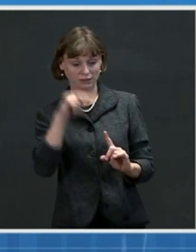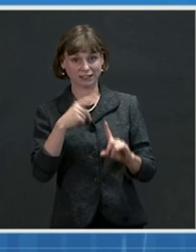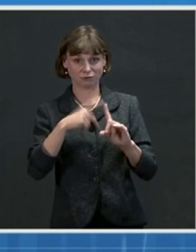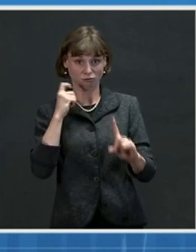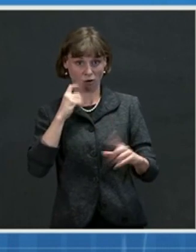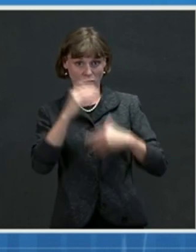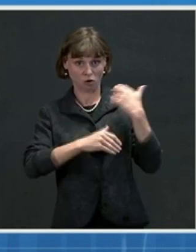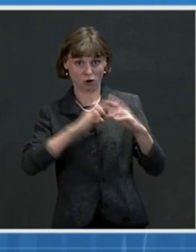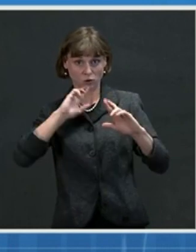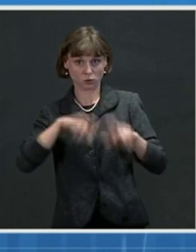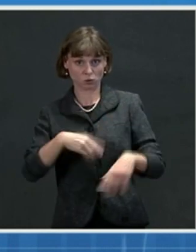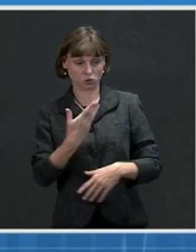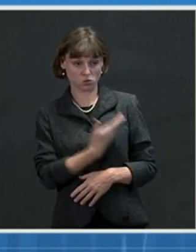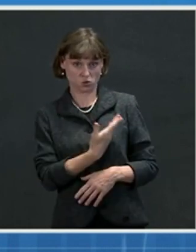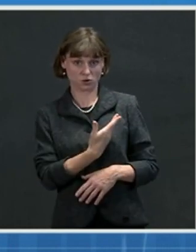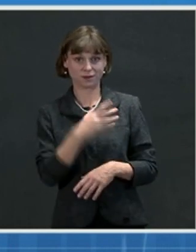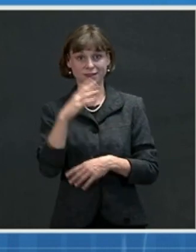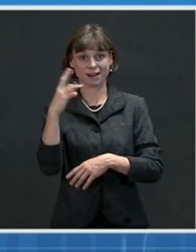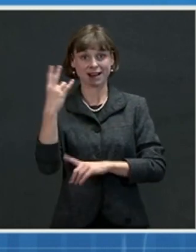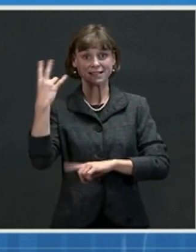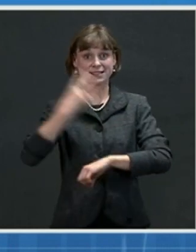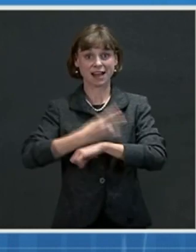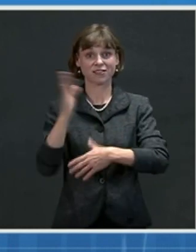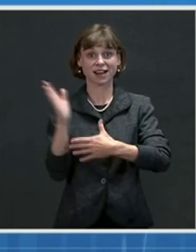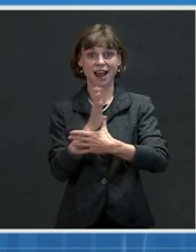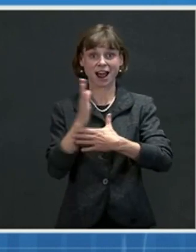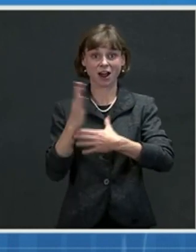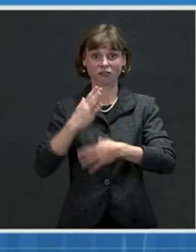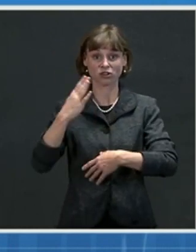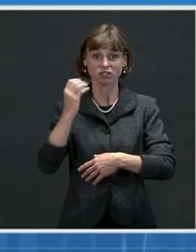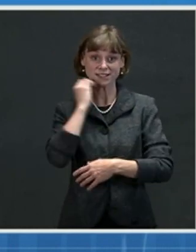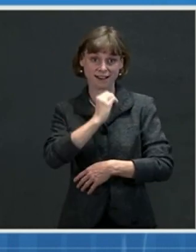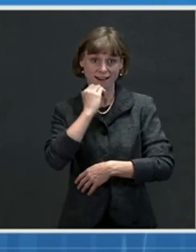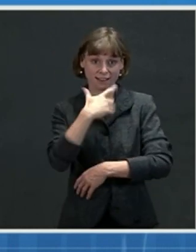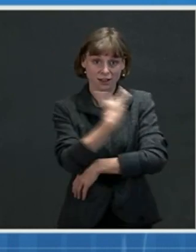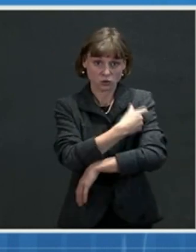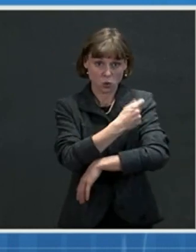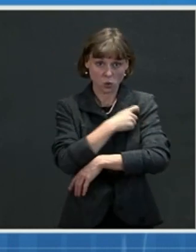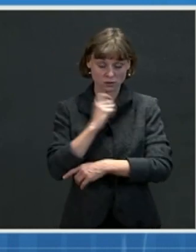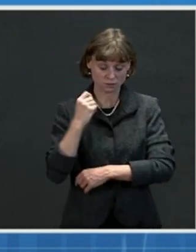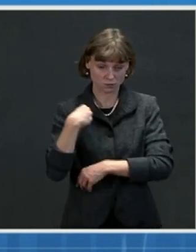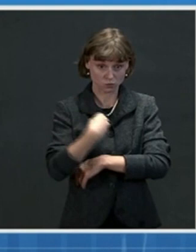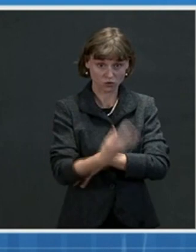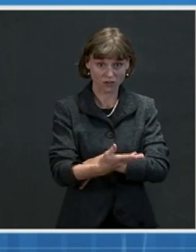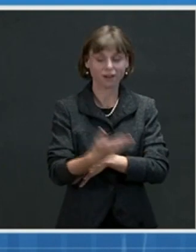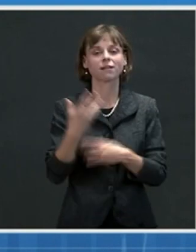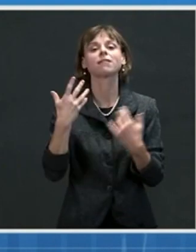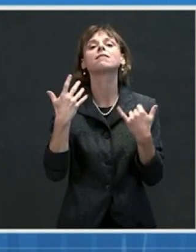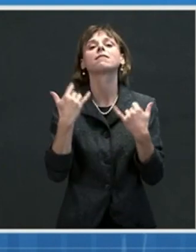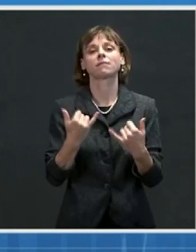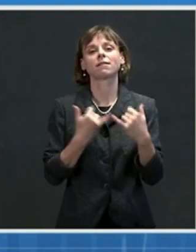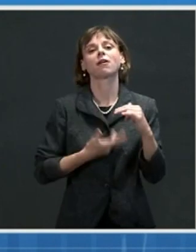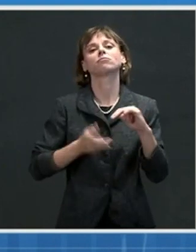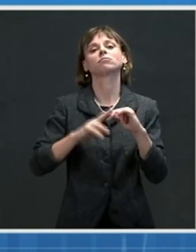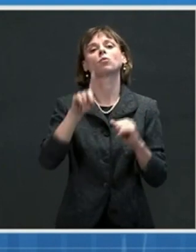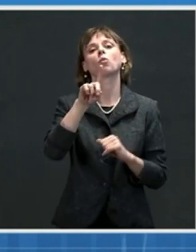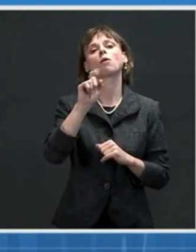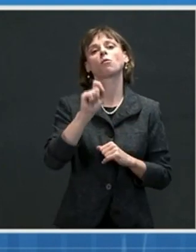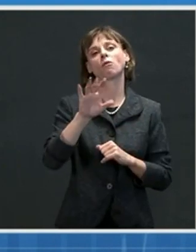our 7-day average daily doses administered is now 1.5 million shots per